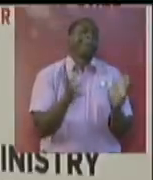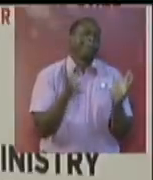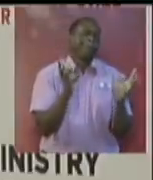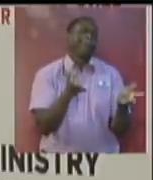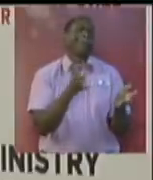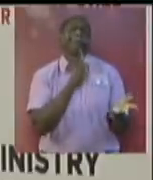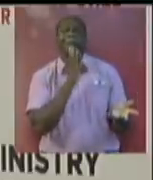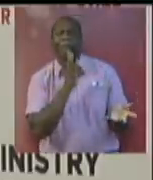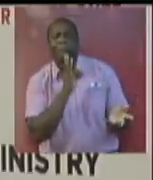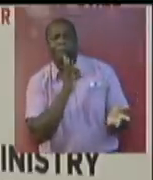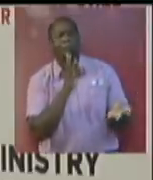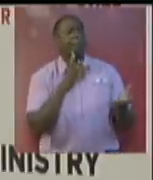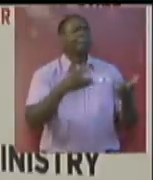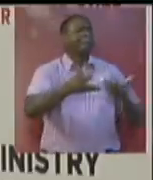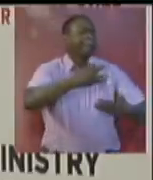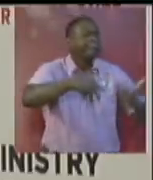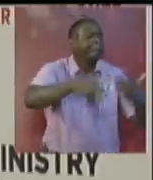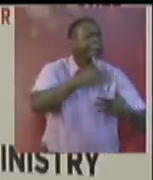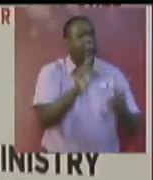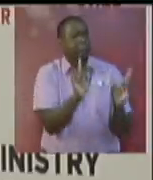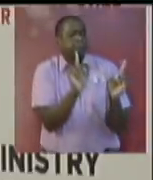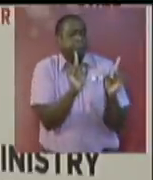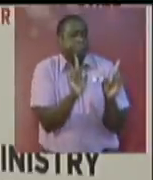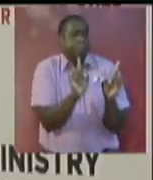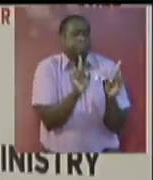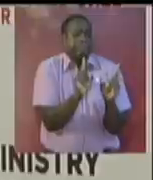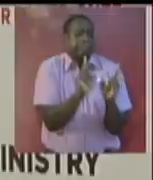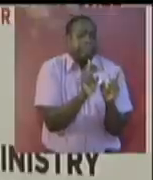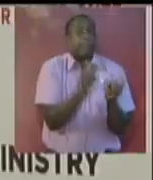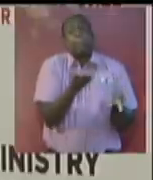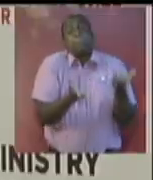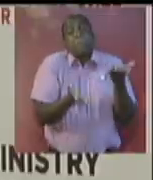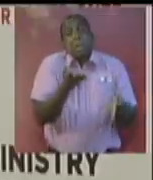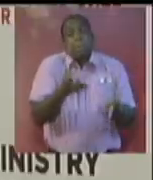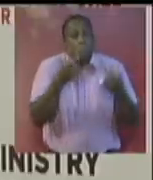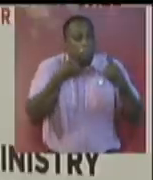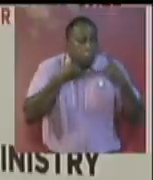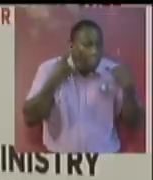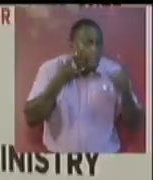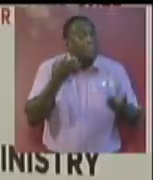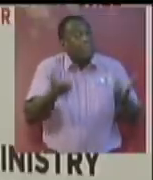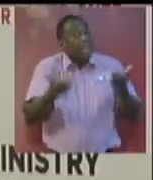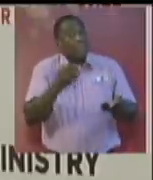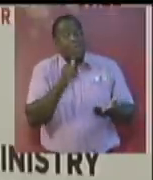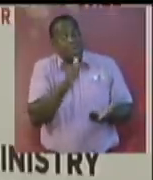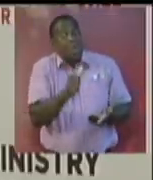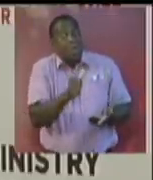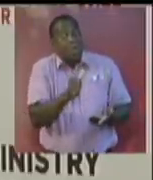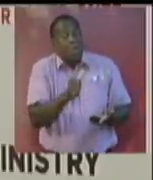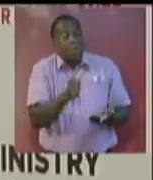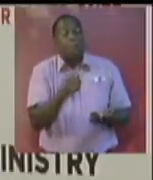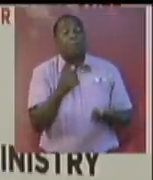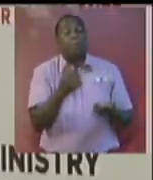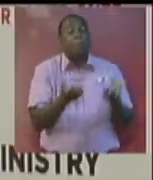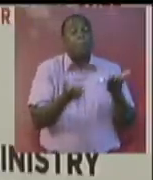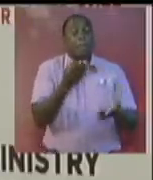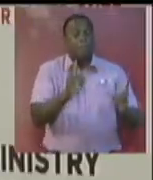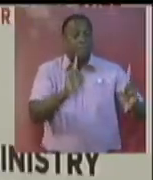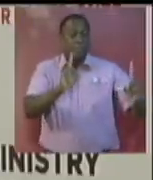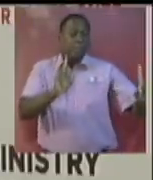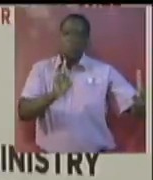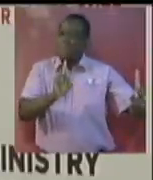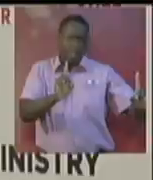people less than 6 feet. Sometimes a mask might have been worn. Sometimes the social distance would have been